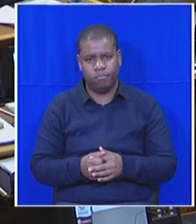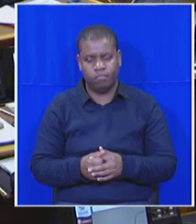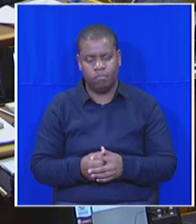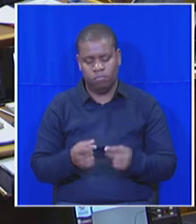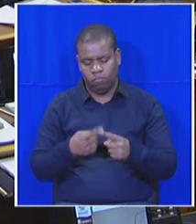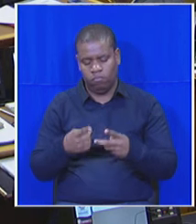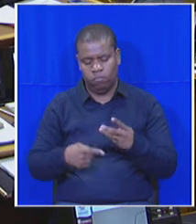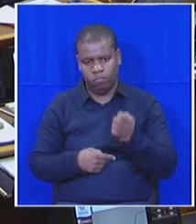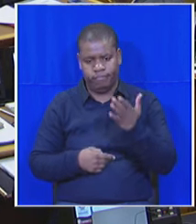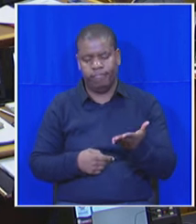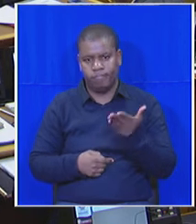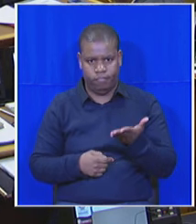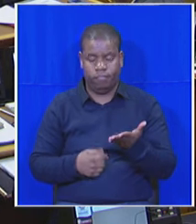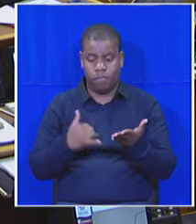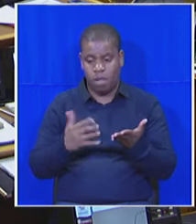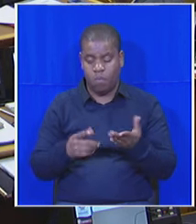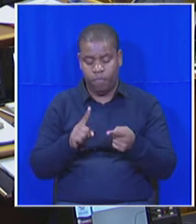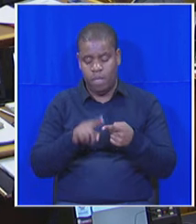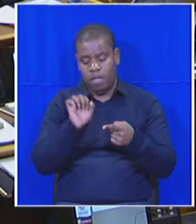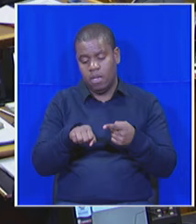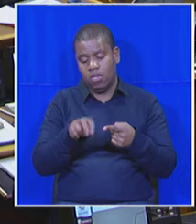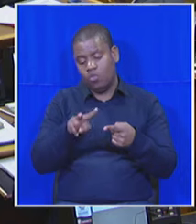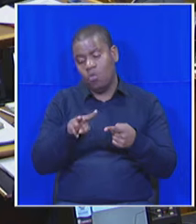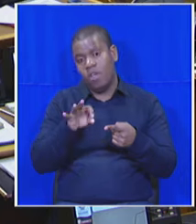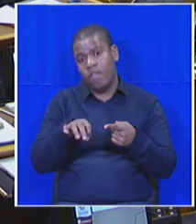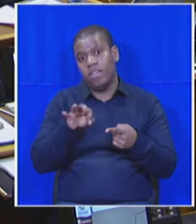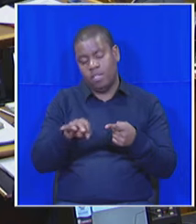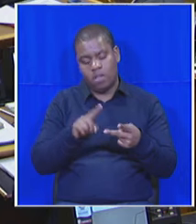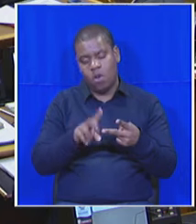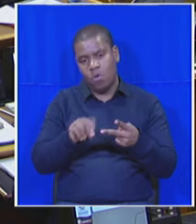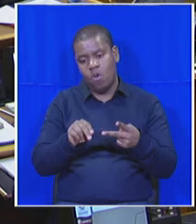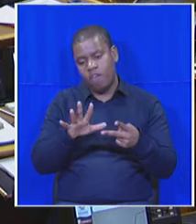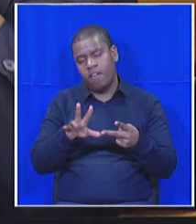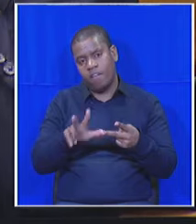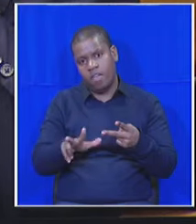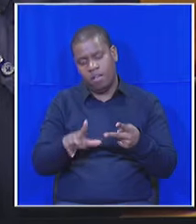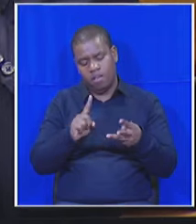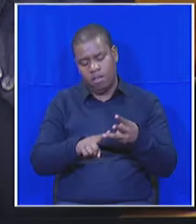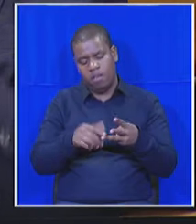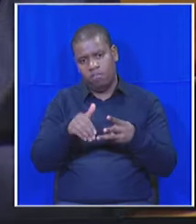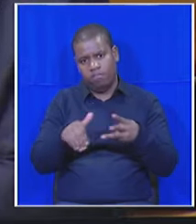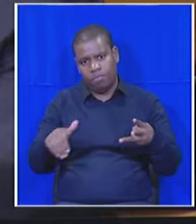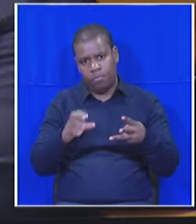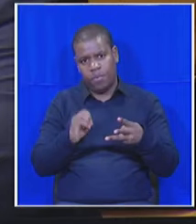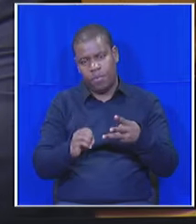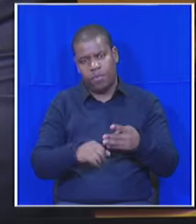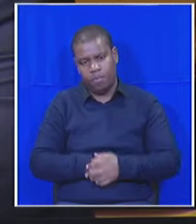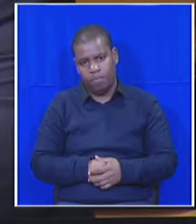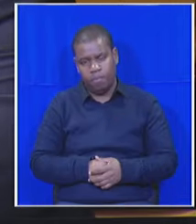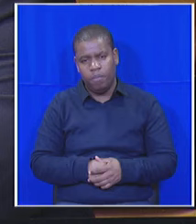The result of the vote are as follows. The yes, 213, no, 58, abstain, 0.